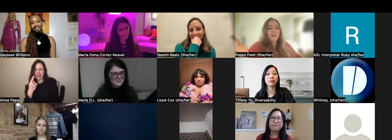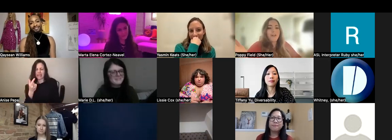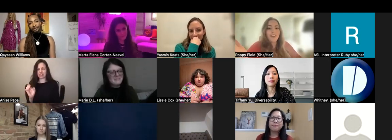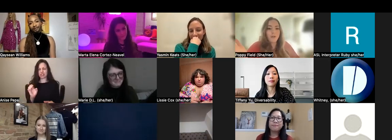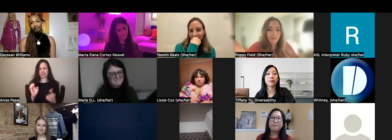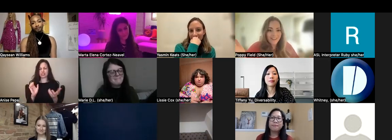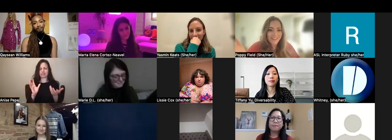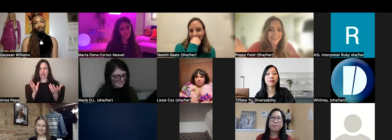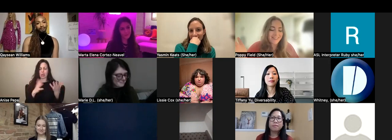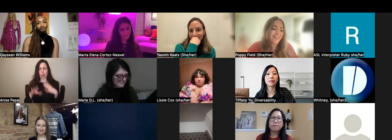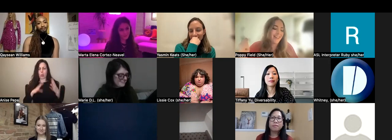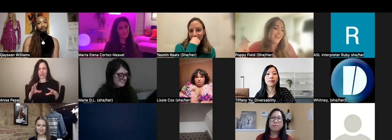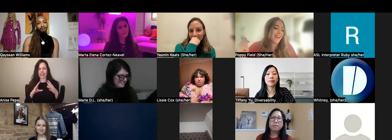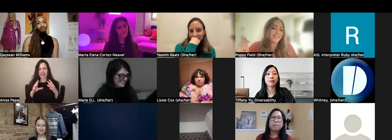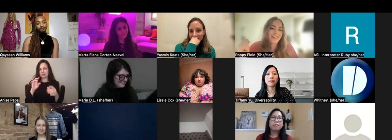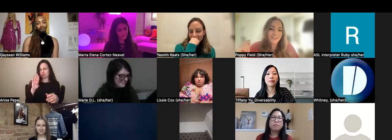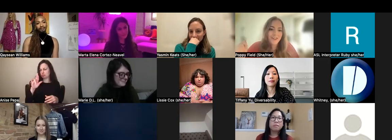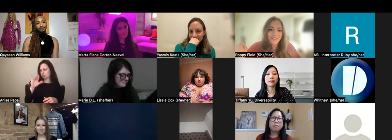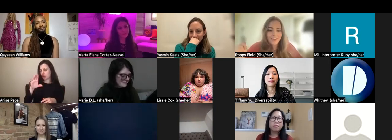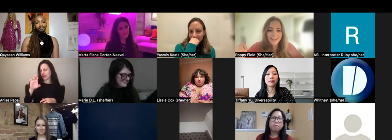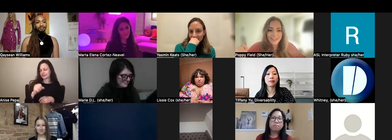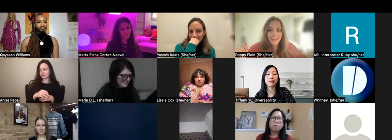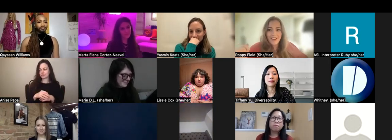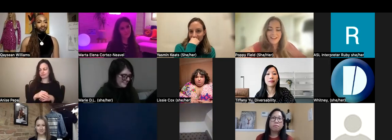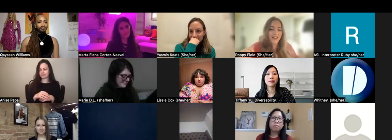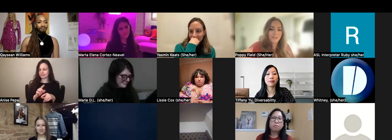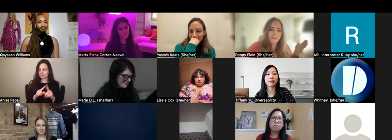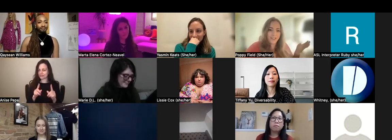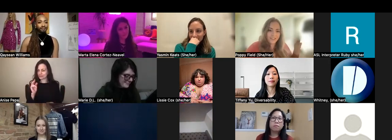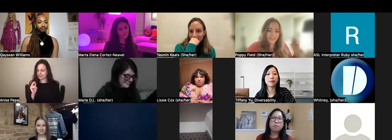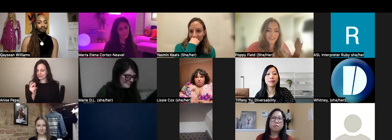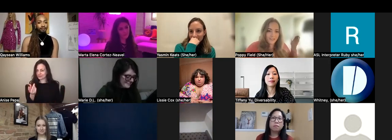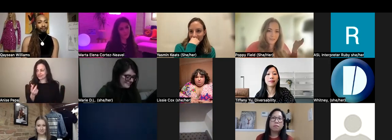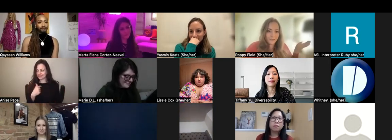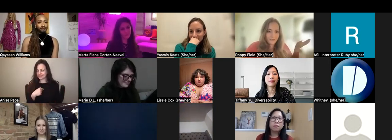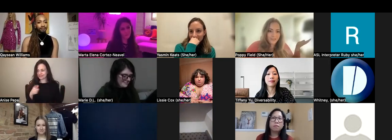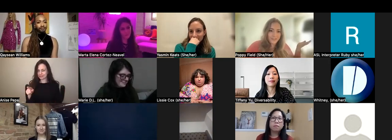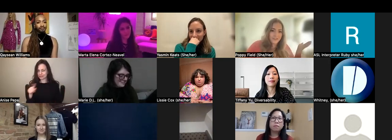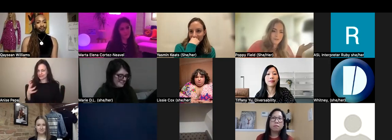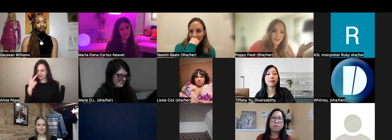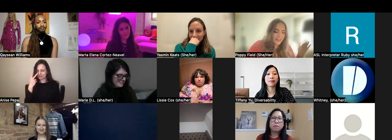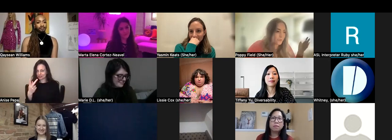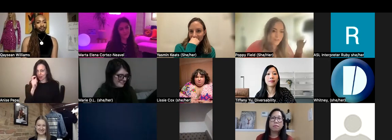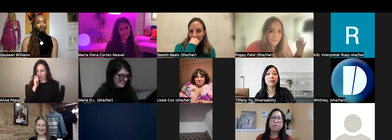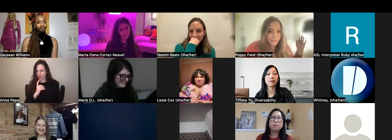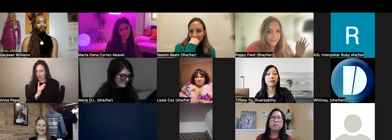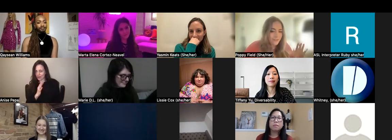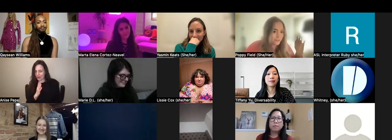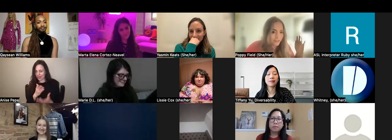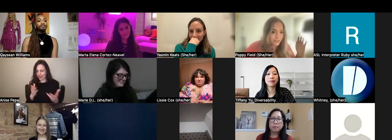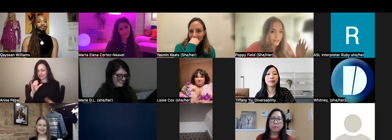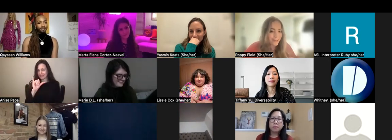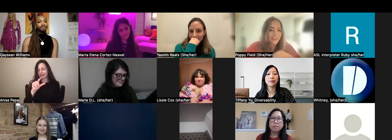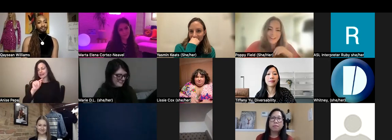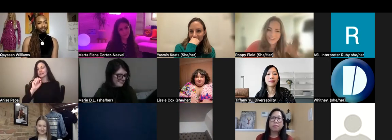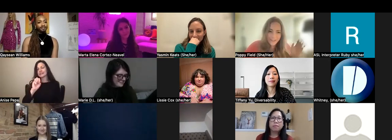clothing or braces. And it's like, no, like have you seen the cool stuff is being made. Like Tommy Hilfiger stuff is